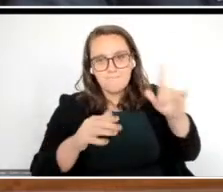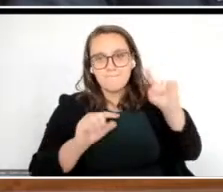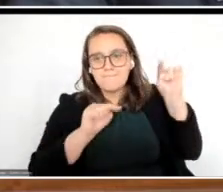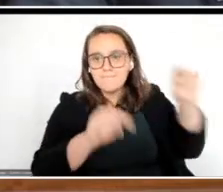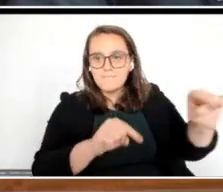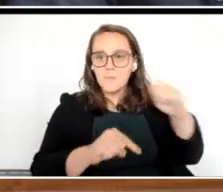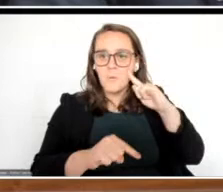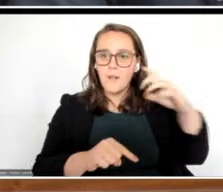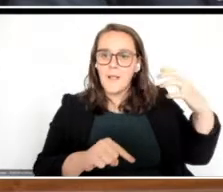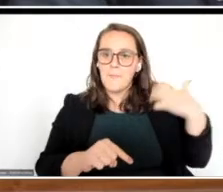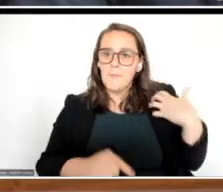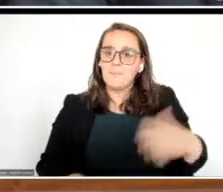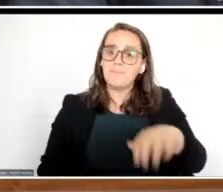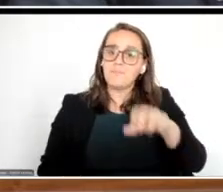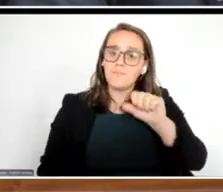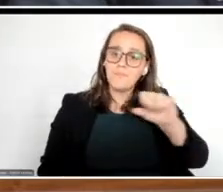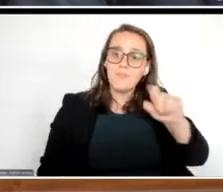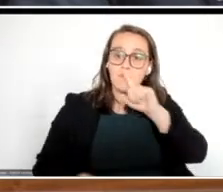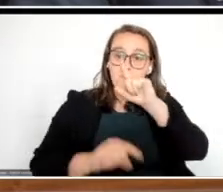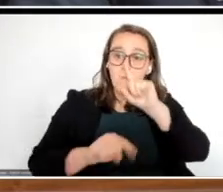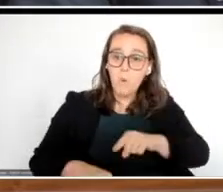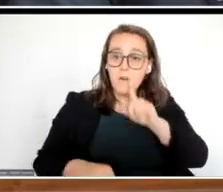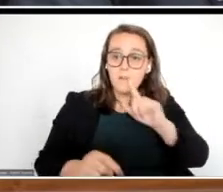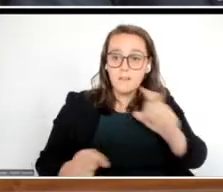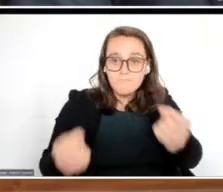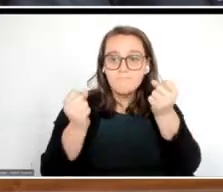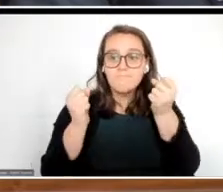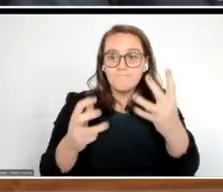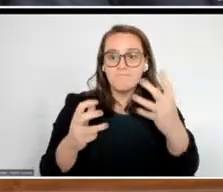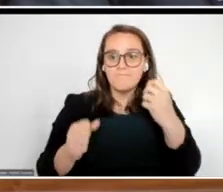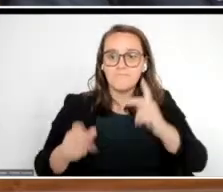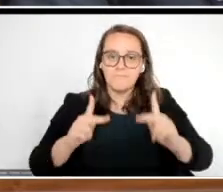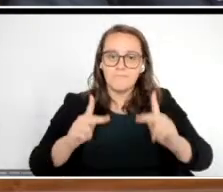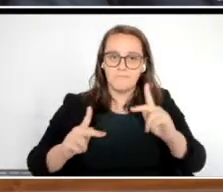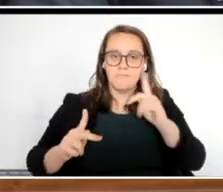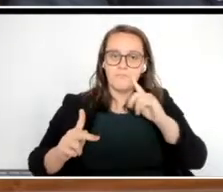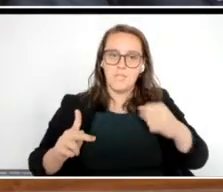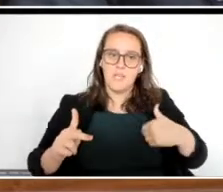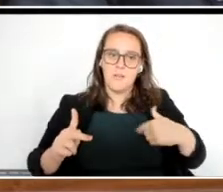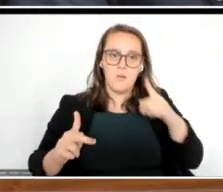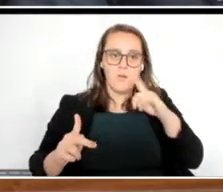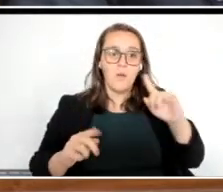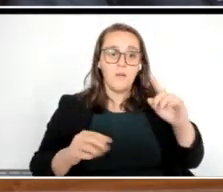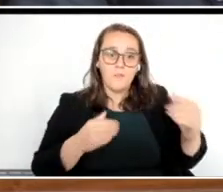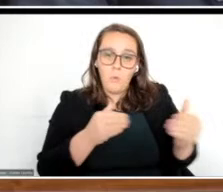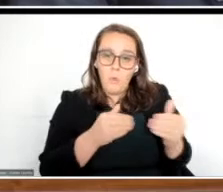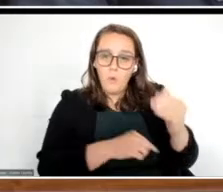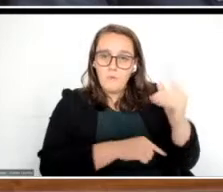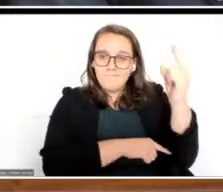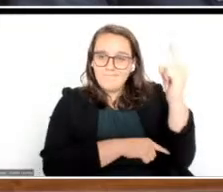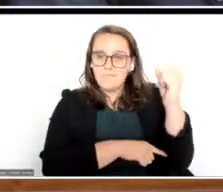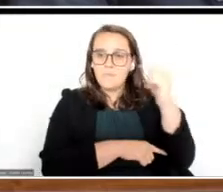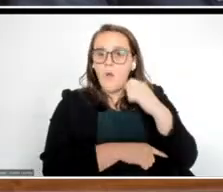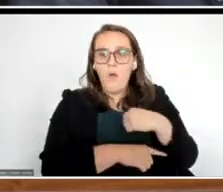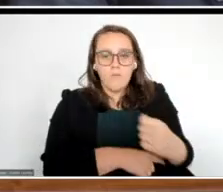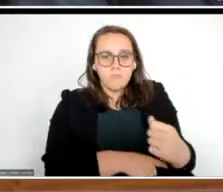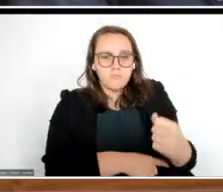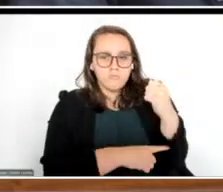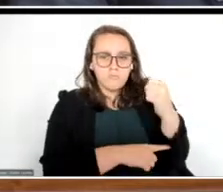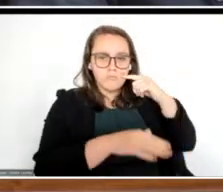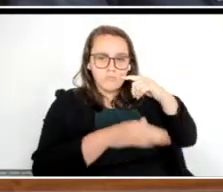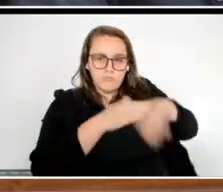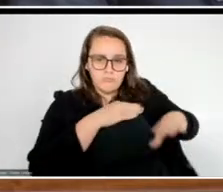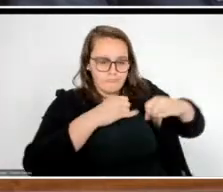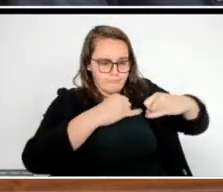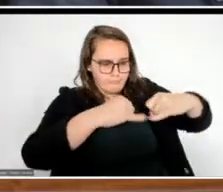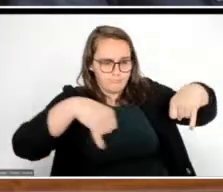that thousands in the crowd near the Washington Monument would not enter the rally area because magnetometers used in